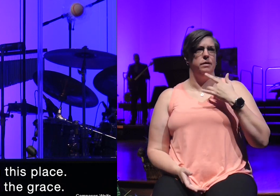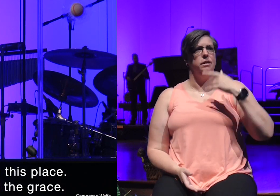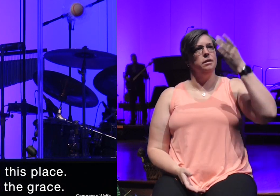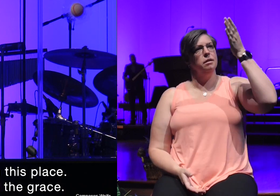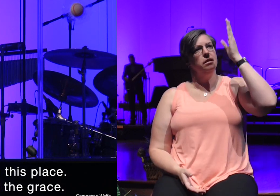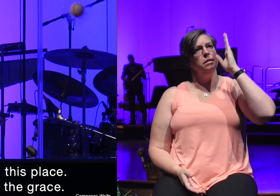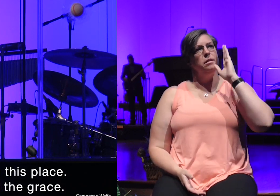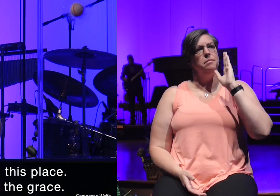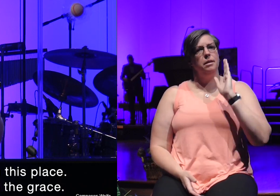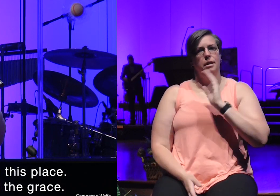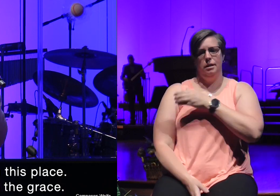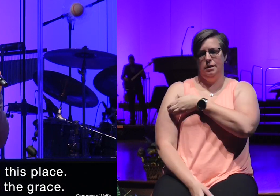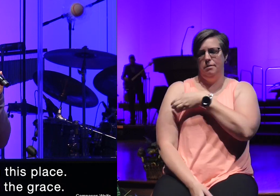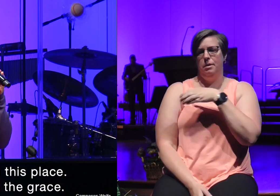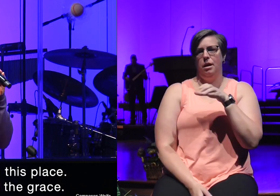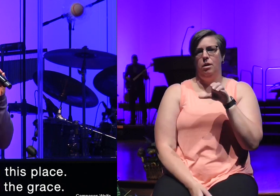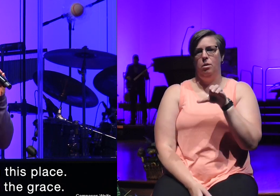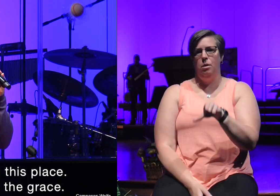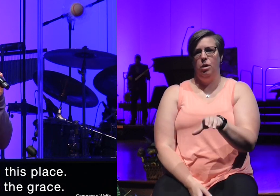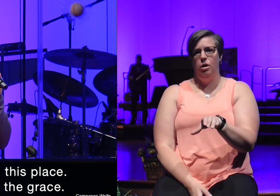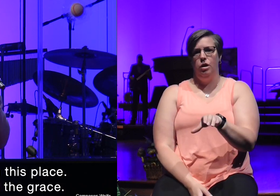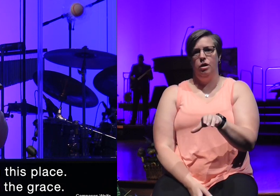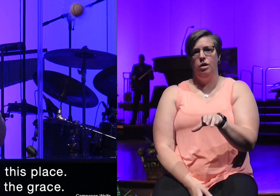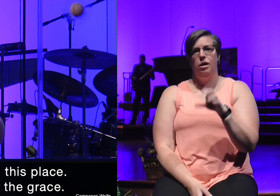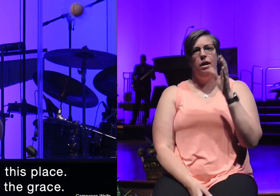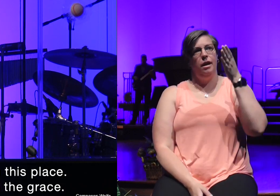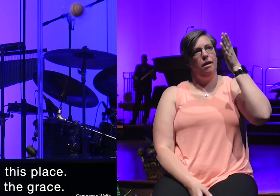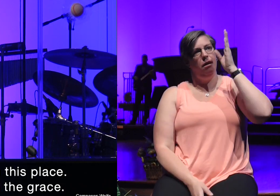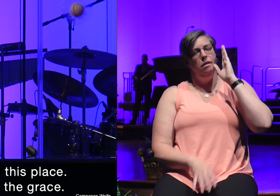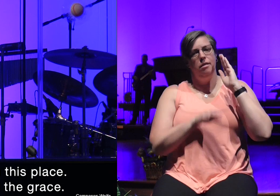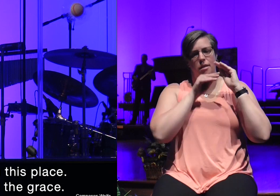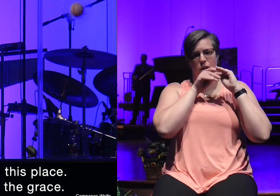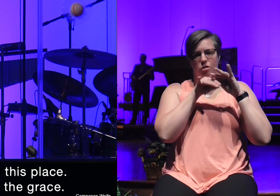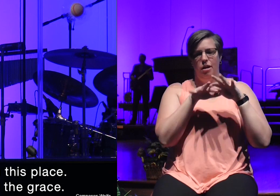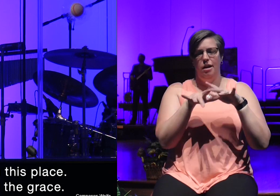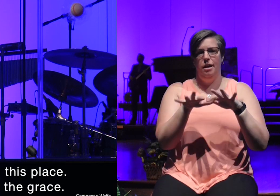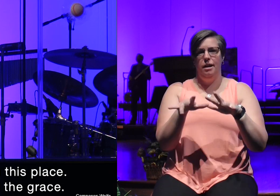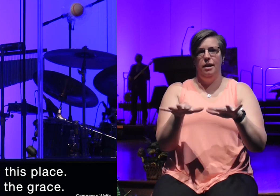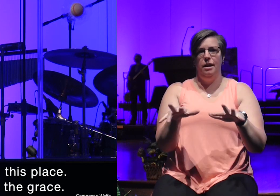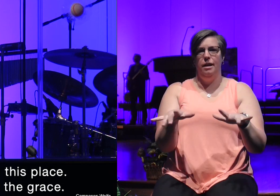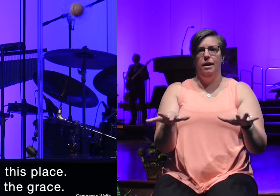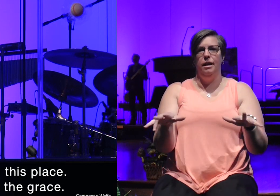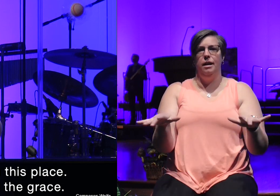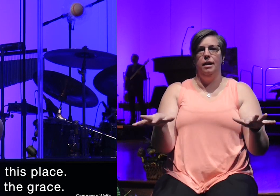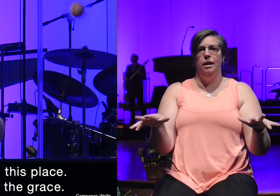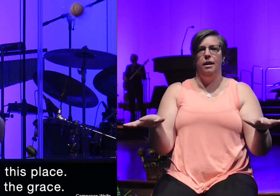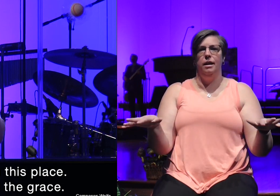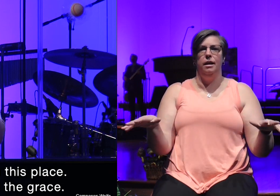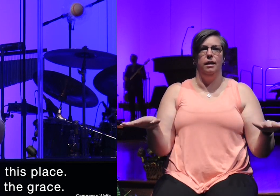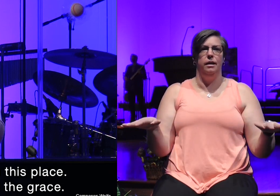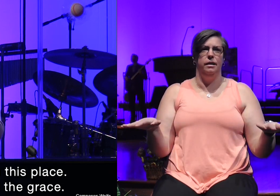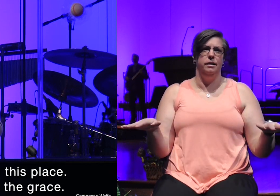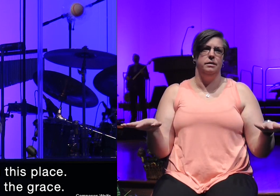can feel the mighty power and the grace.